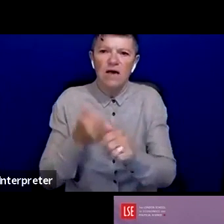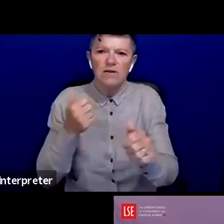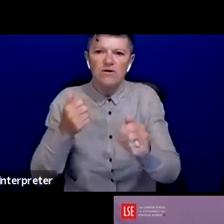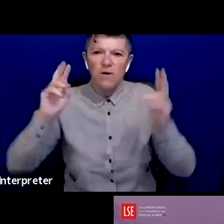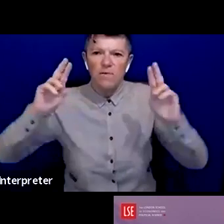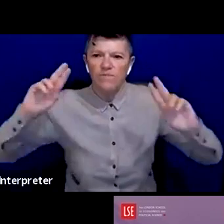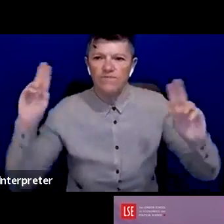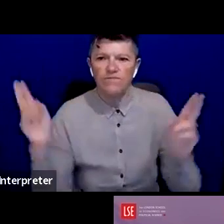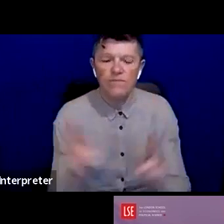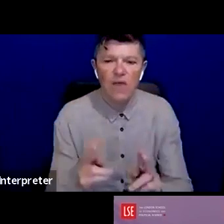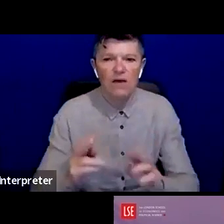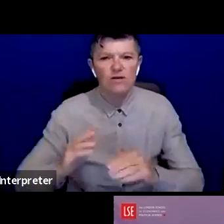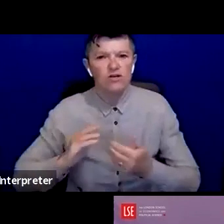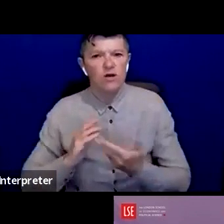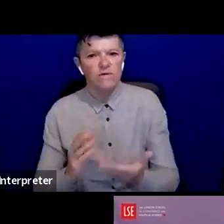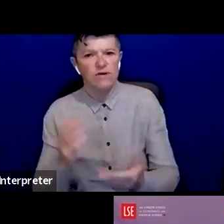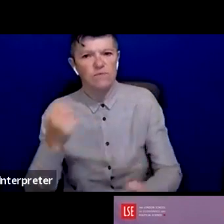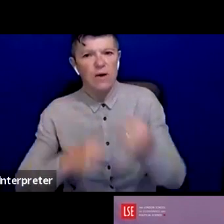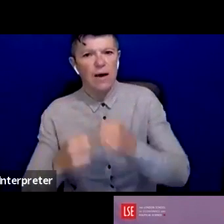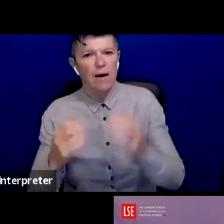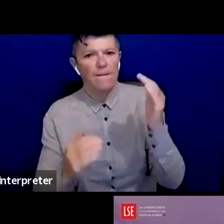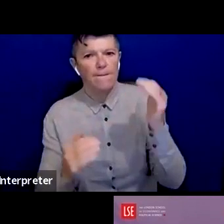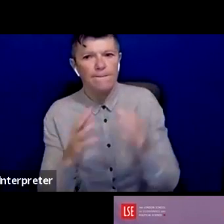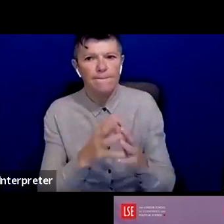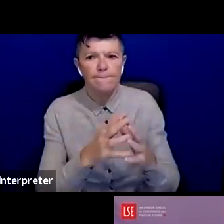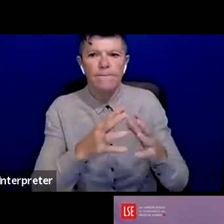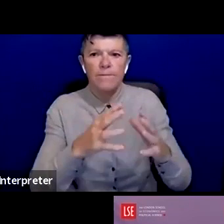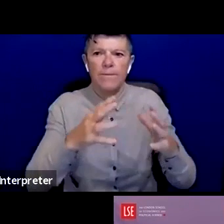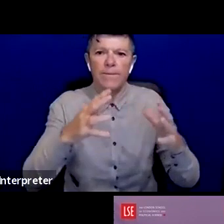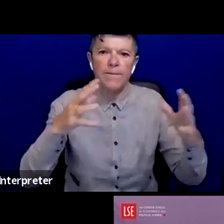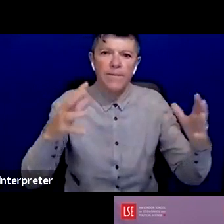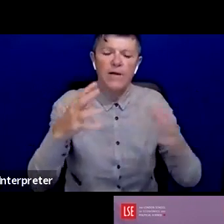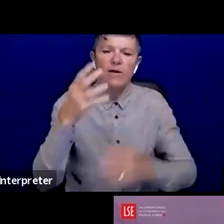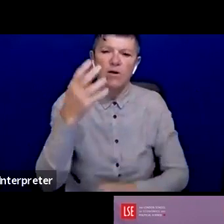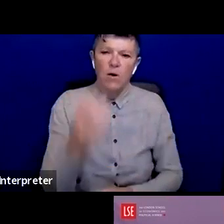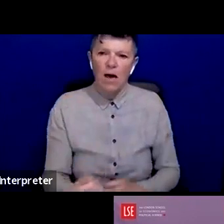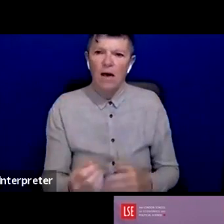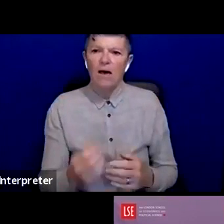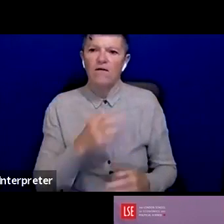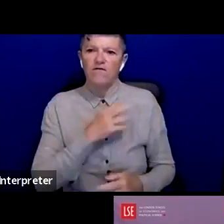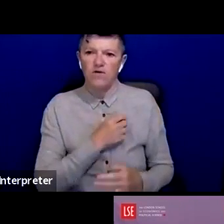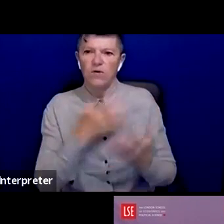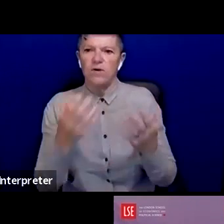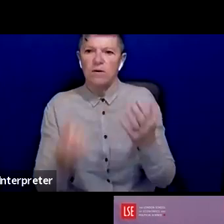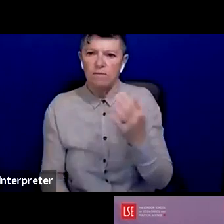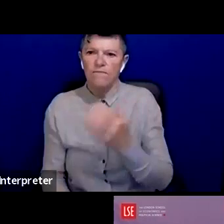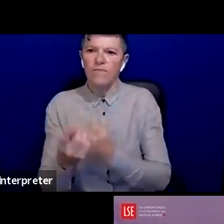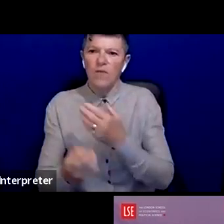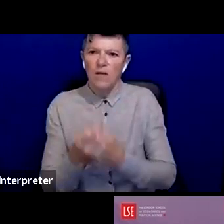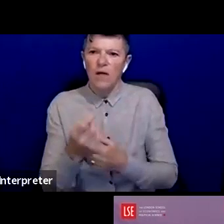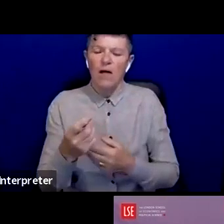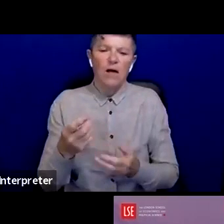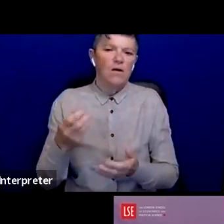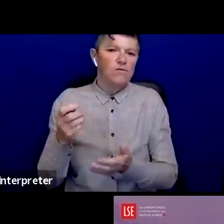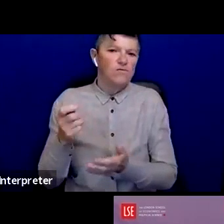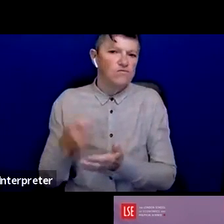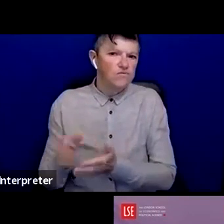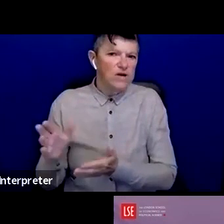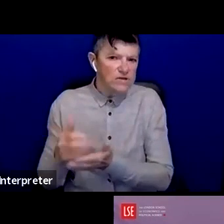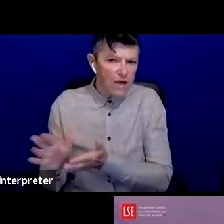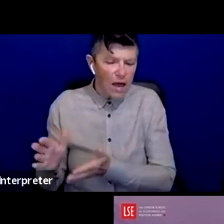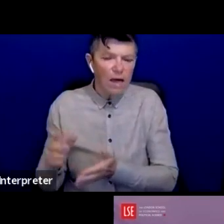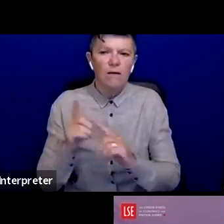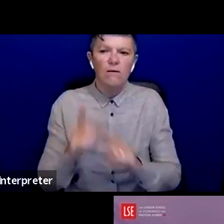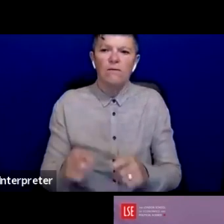services have become more important, you have rising unions in retail and shopping malls, in other kinds of